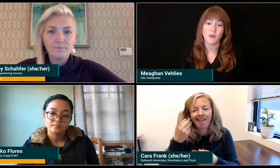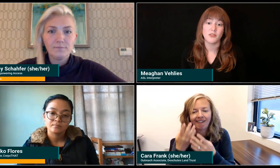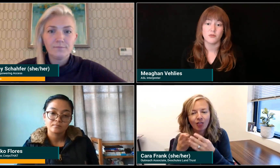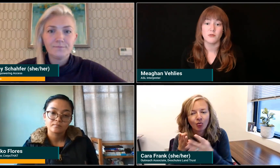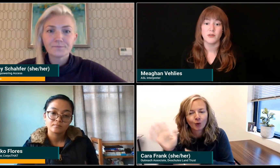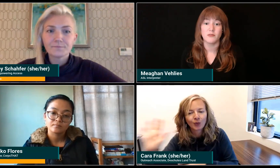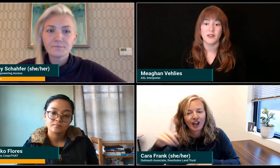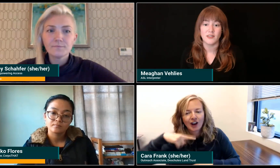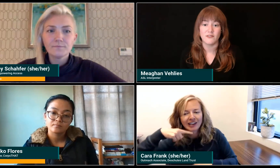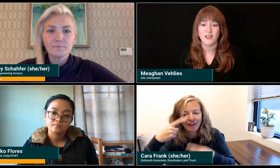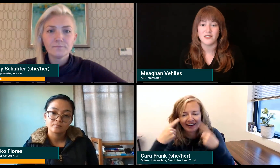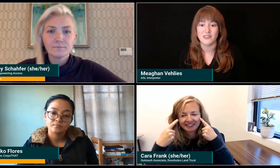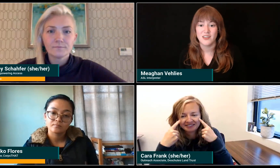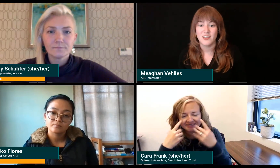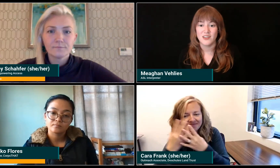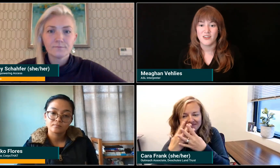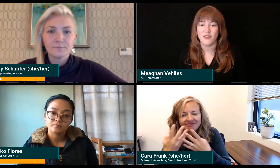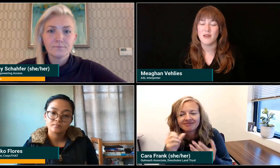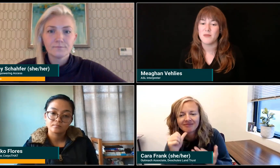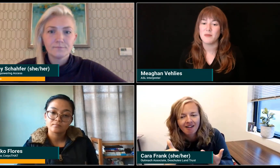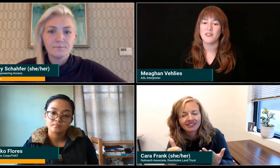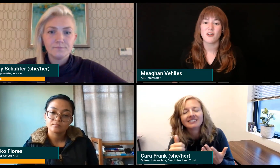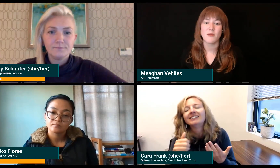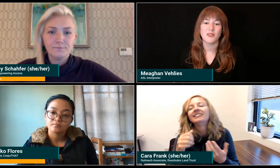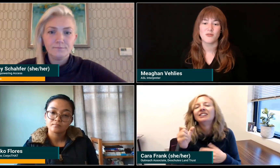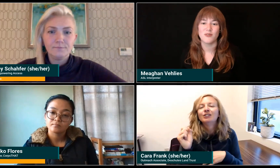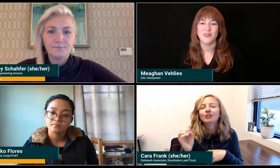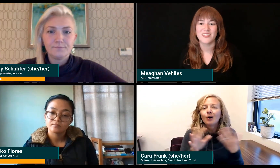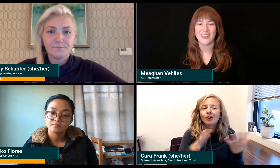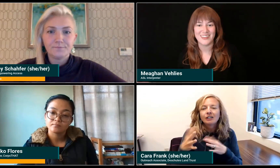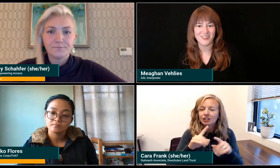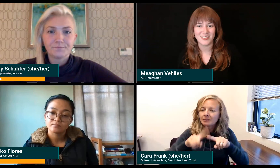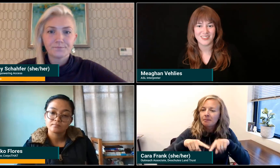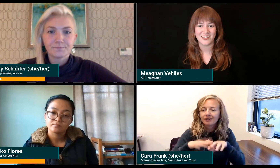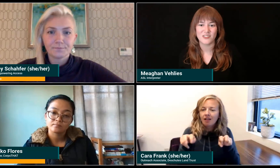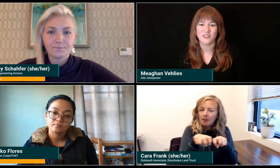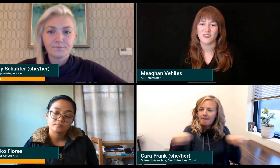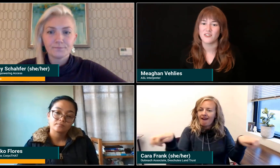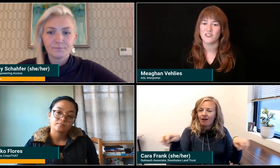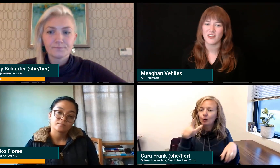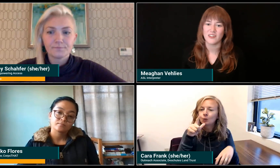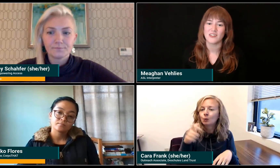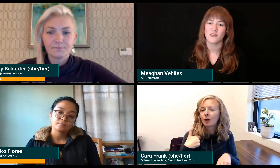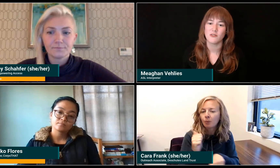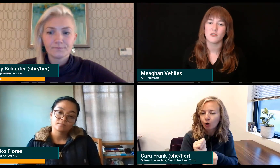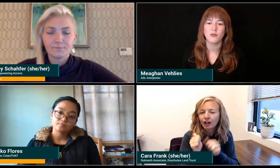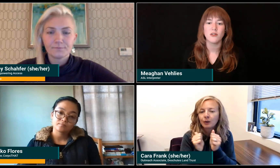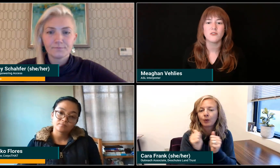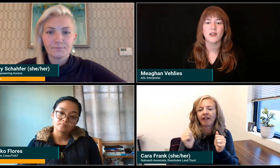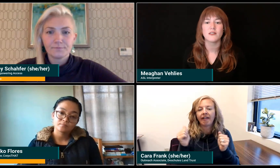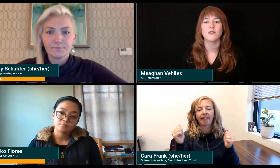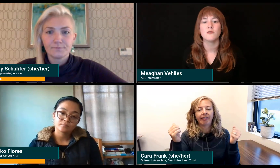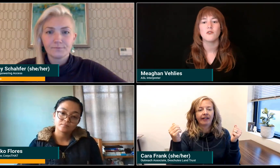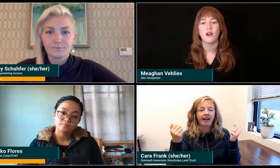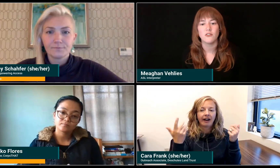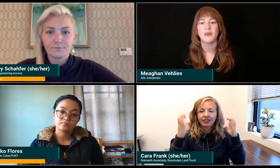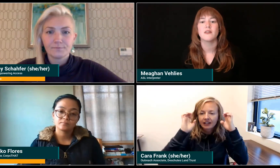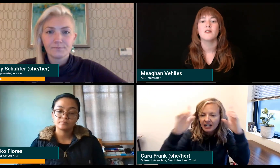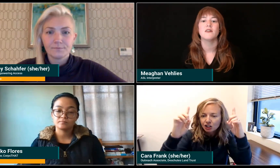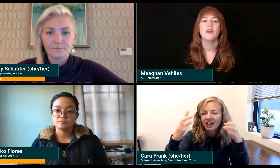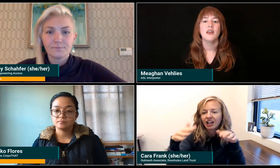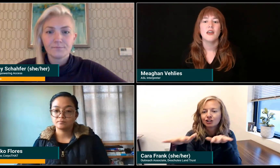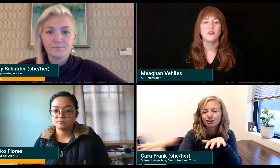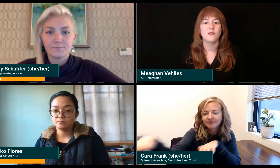because I'm coming through it with my deaf lens, and maybe they're coming through it with a hearing lens, so they're not understanding it. So it's important to recognize who's on